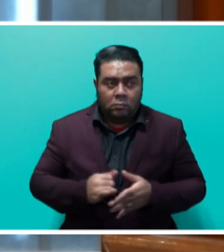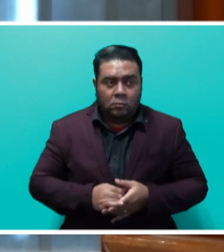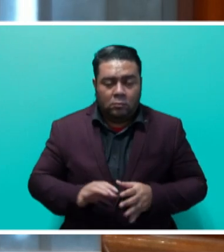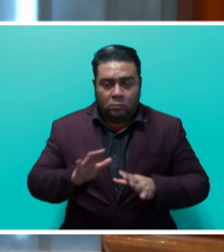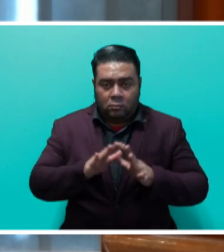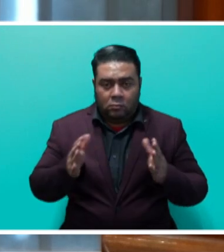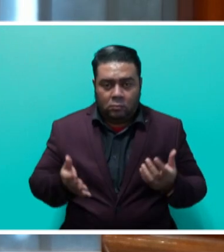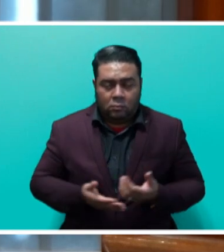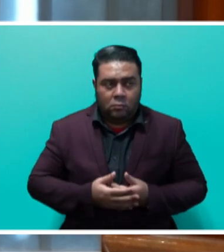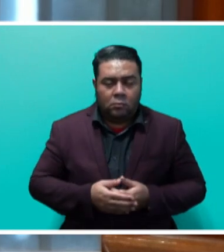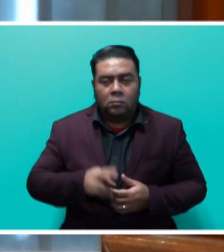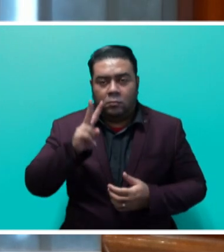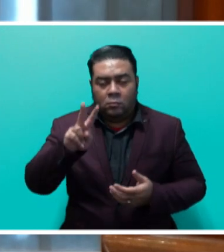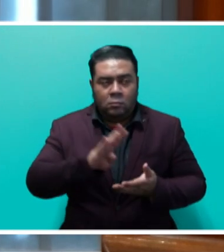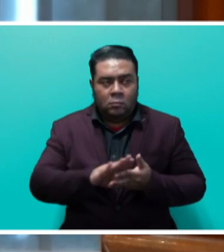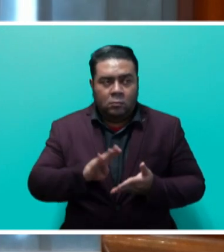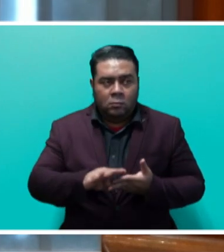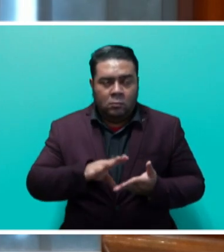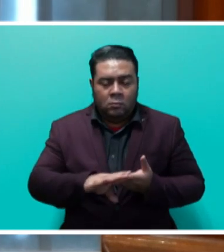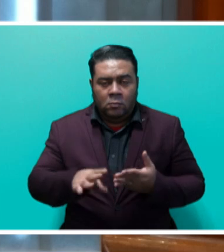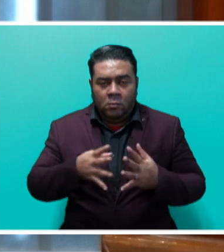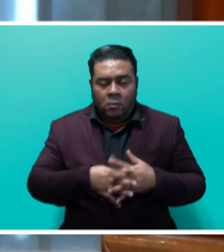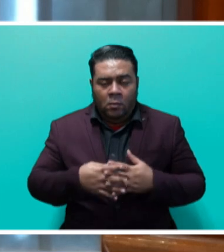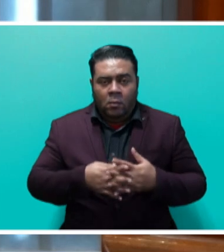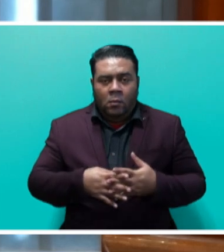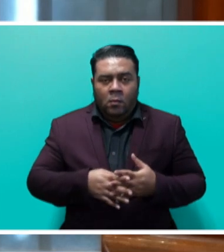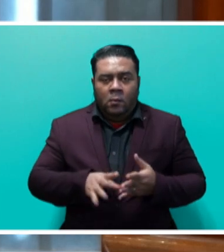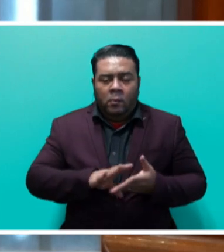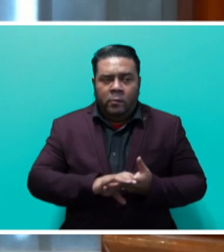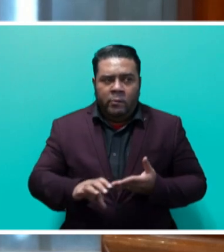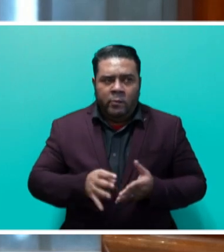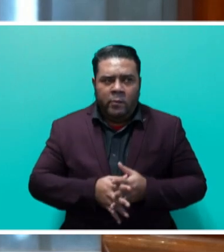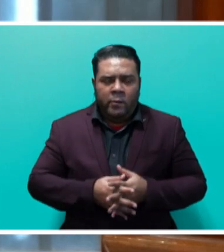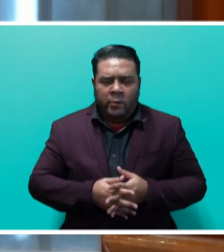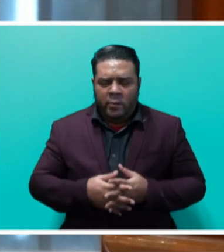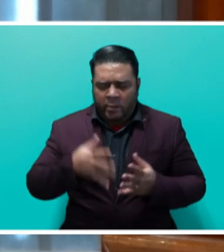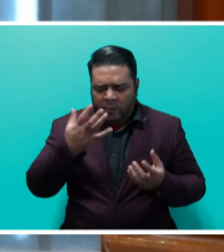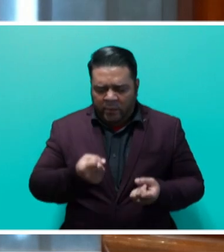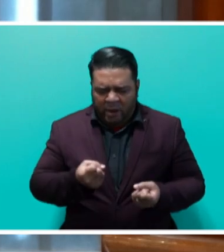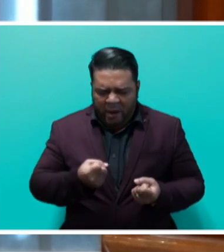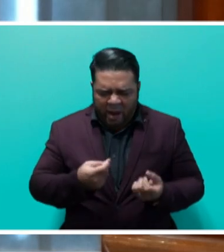globally is about $2 billion US dollars. And there is some more potential.